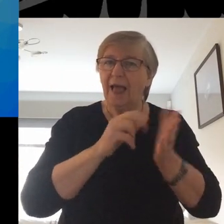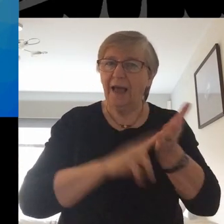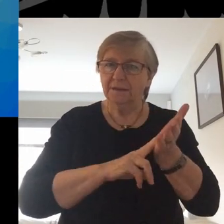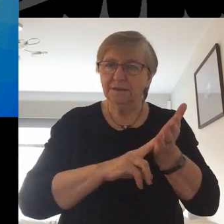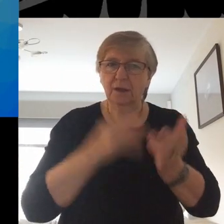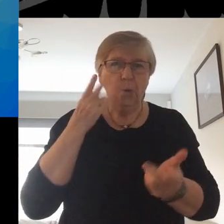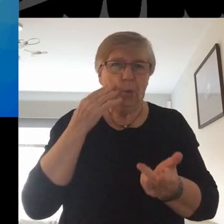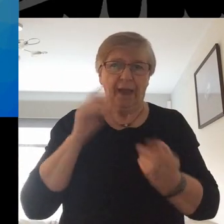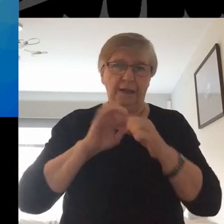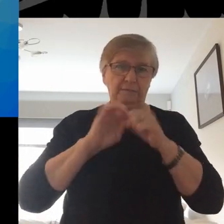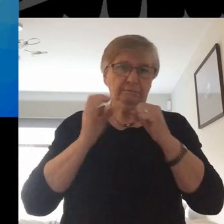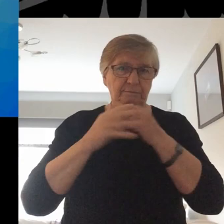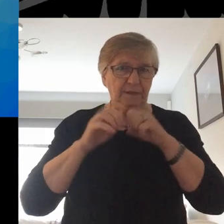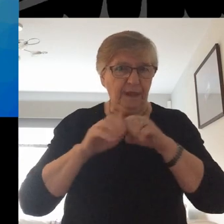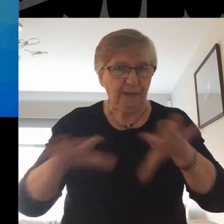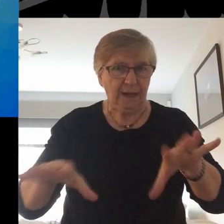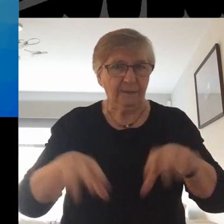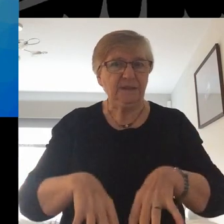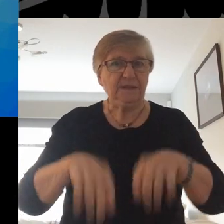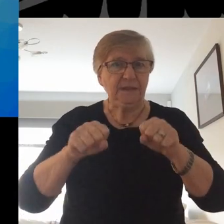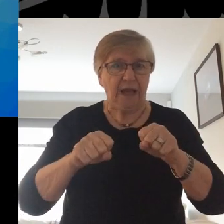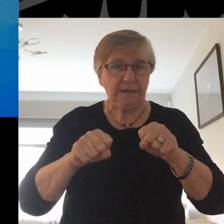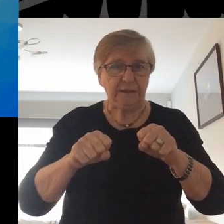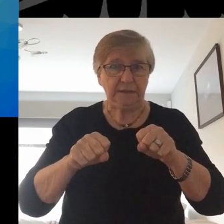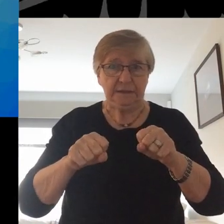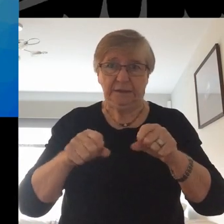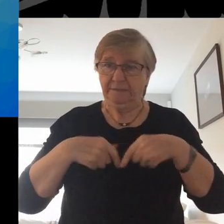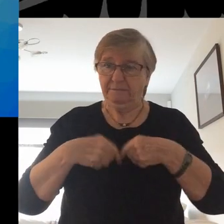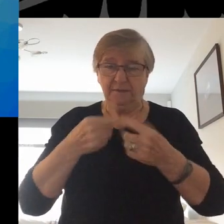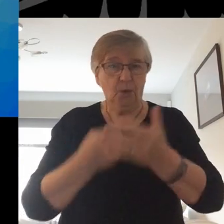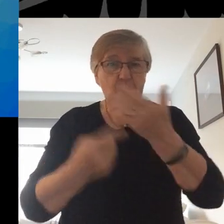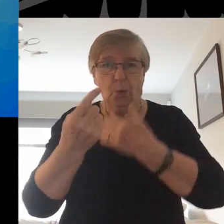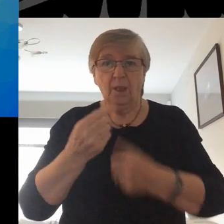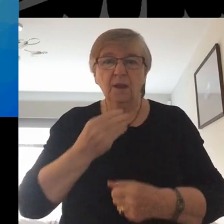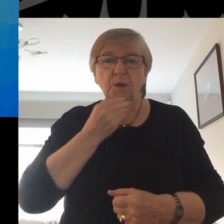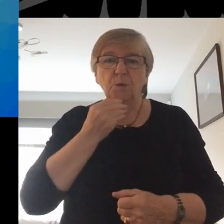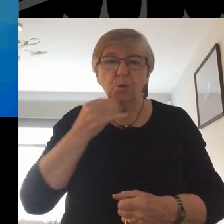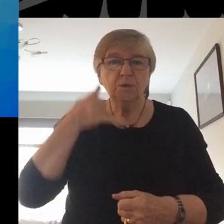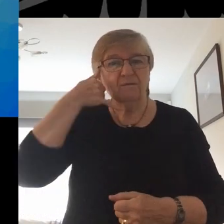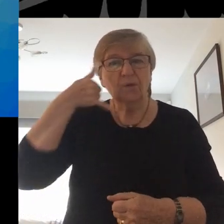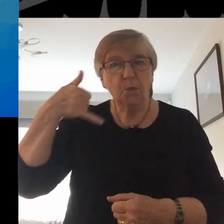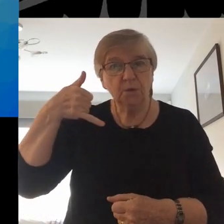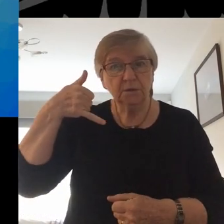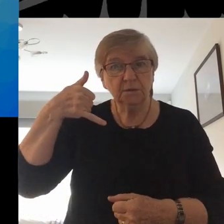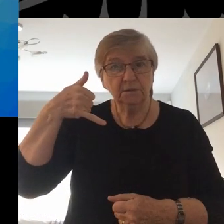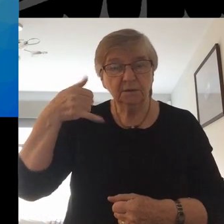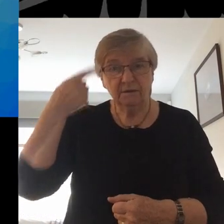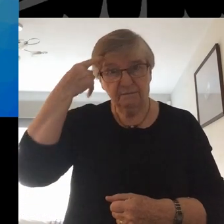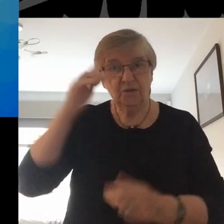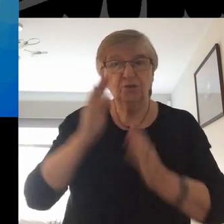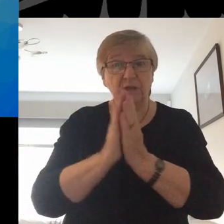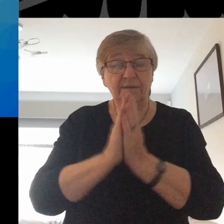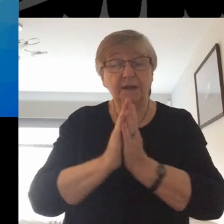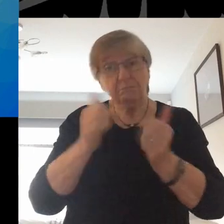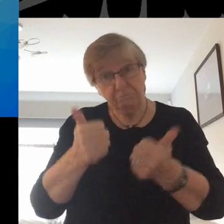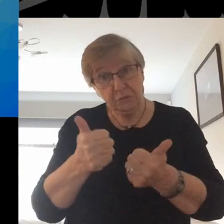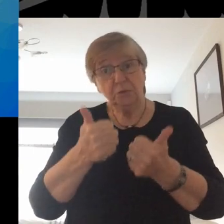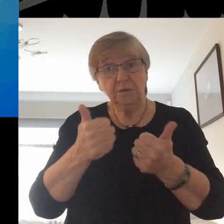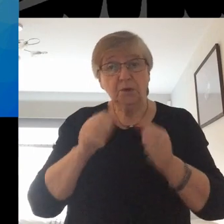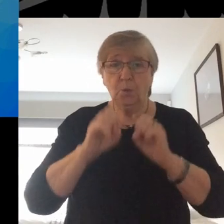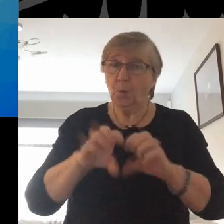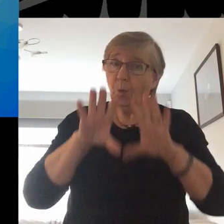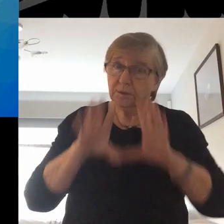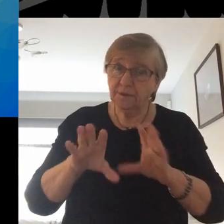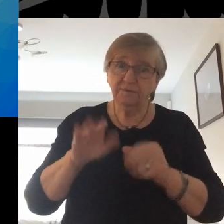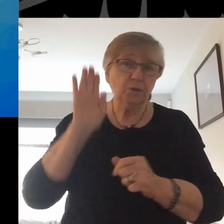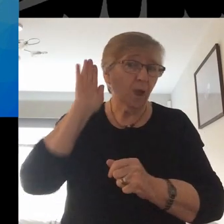started, I was confined to using the telephone, which was nice enough. It was wonderful just